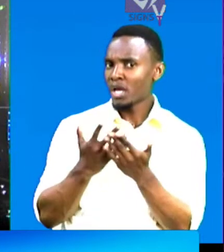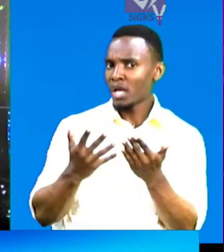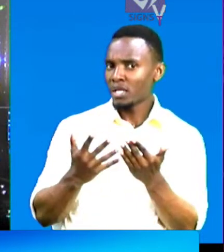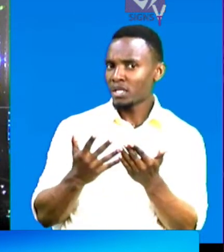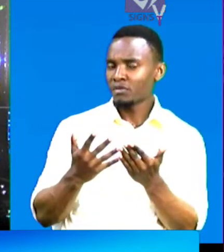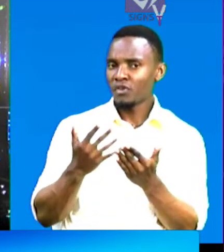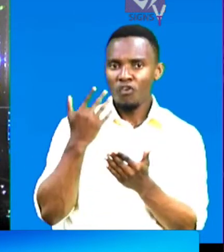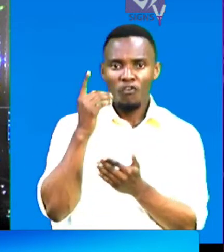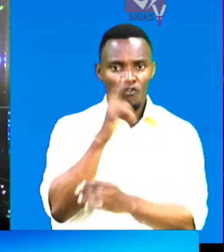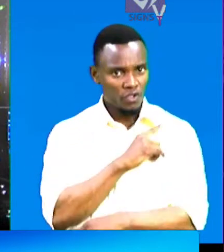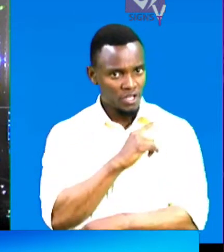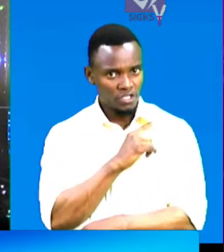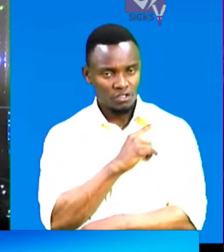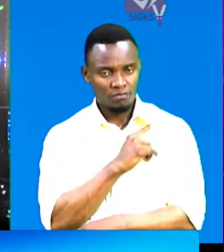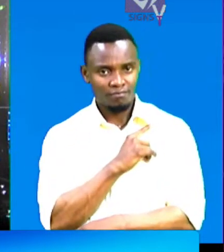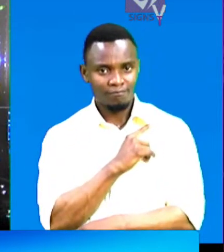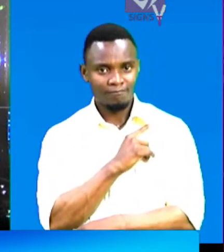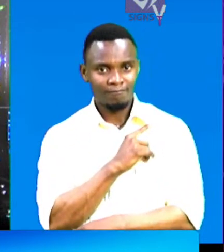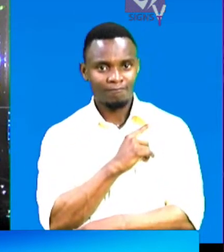are out of stock,